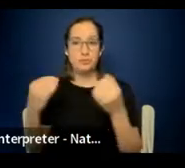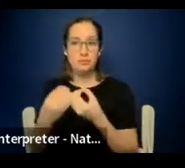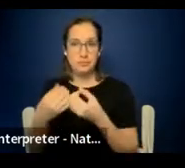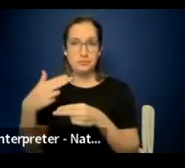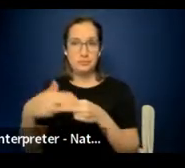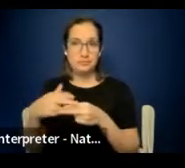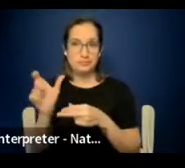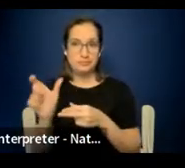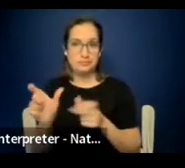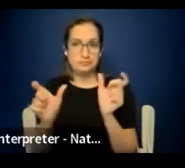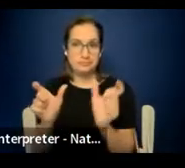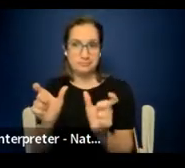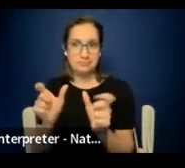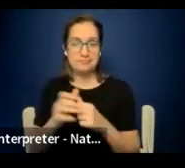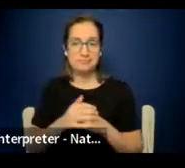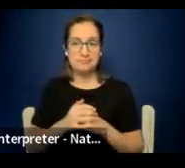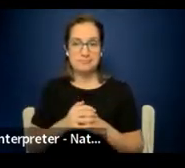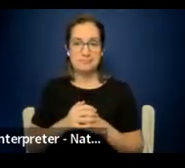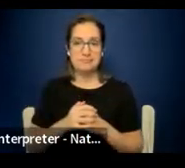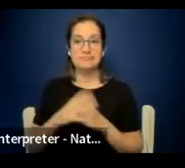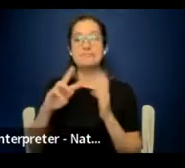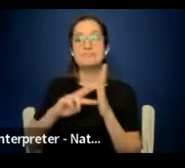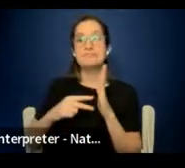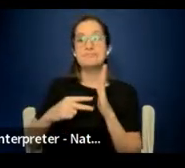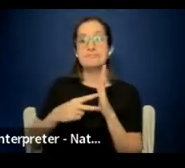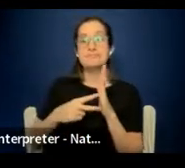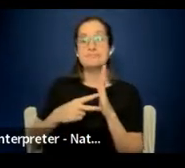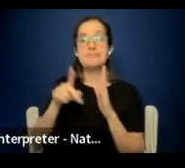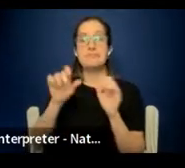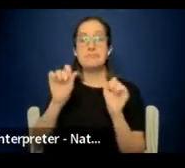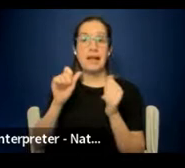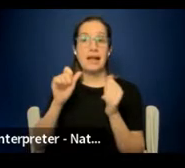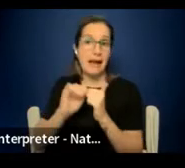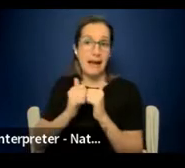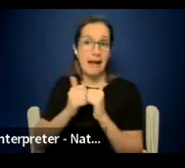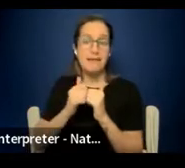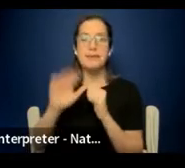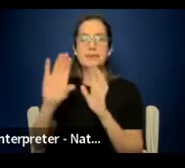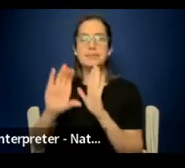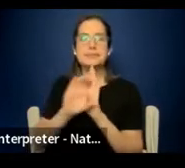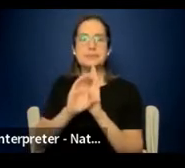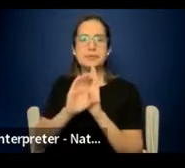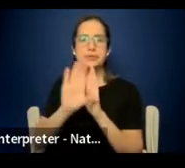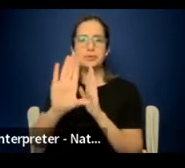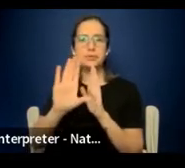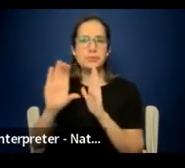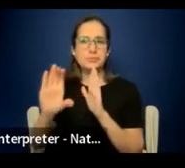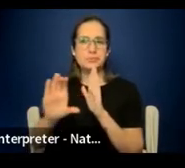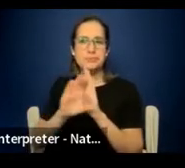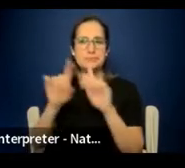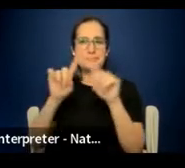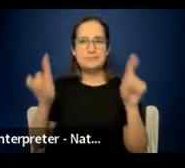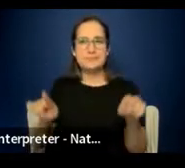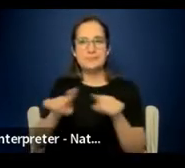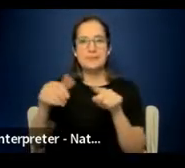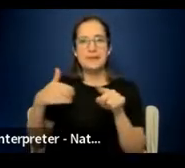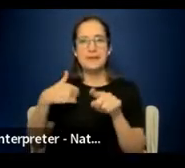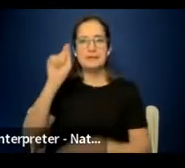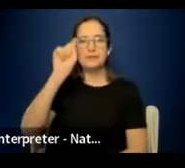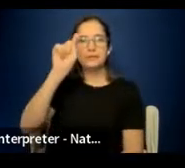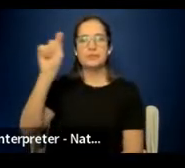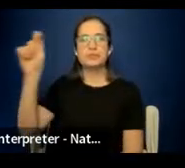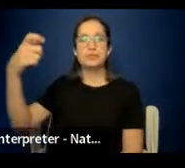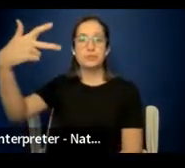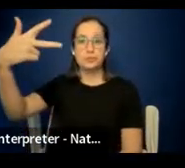attendees today do update their display name. You can do that relatively easily. You can just click the three buttons next to your